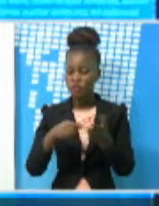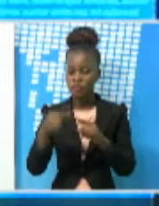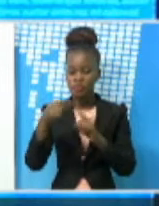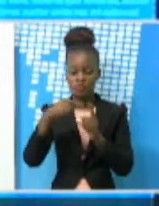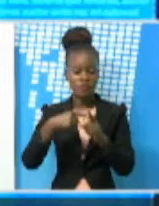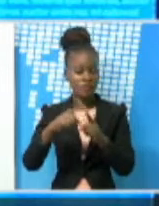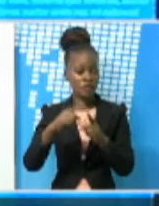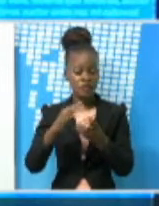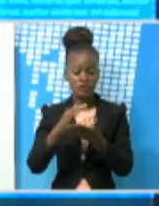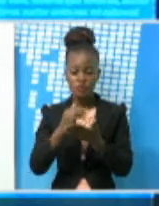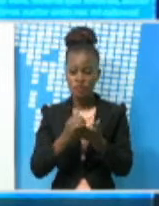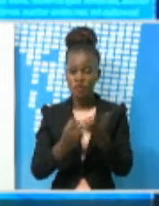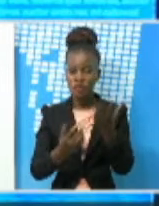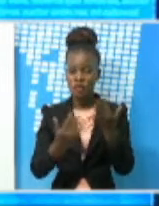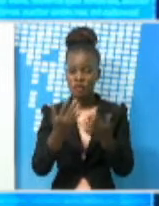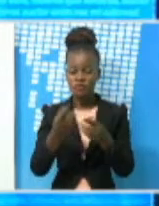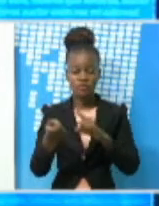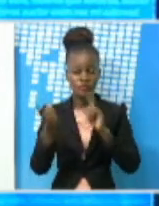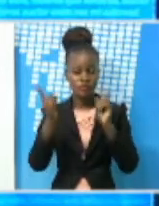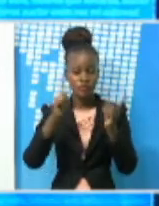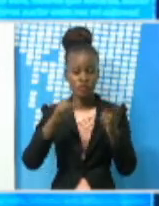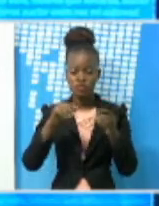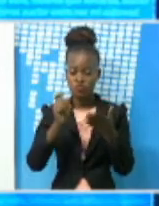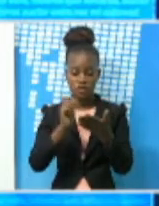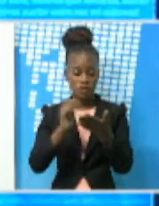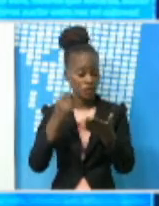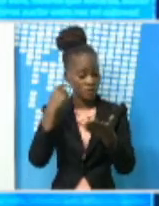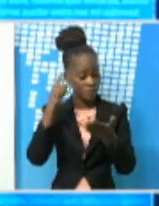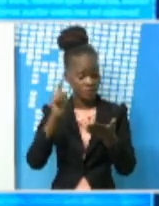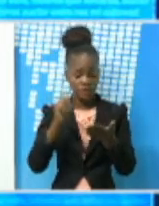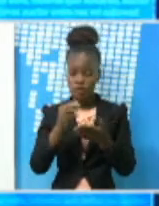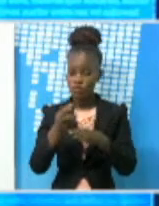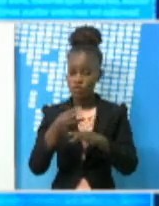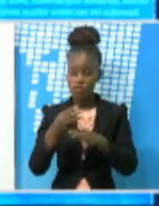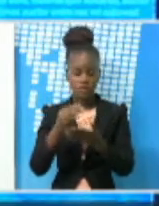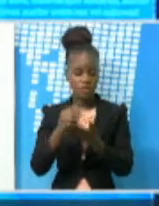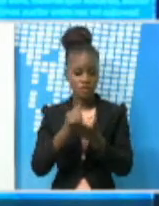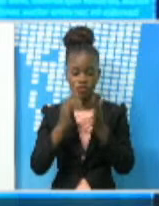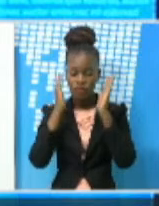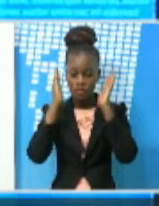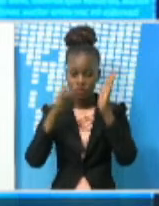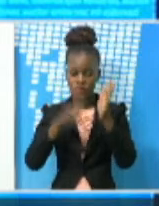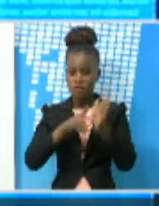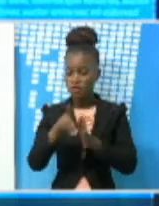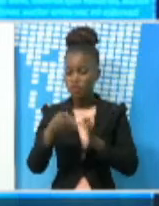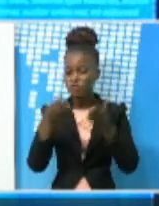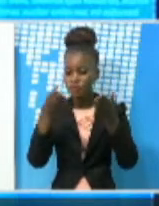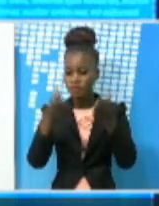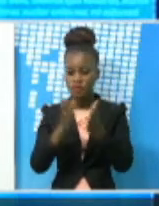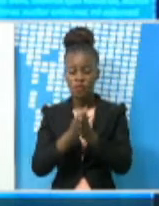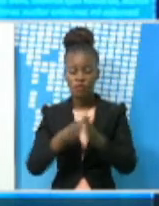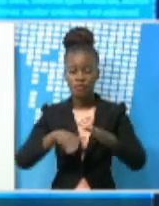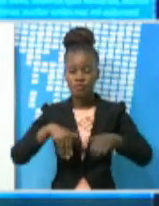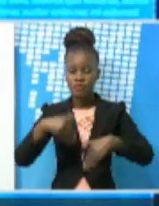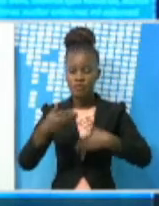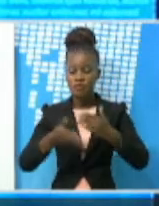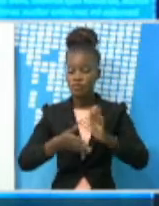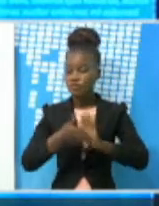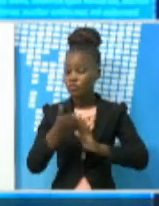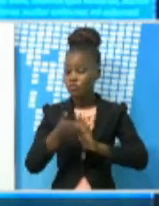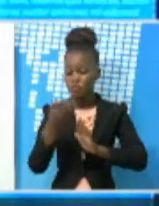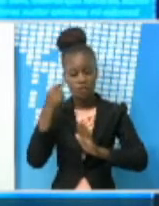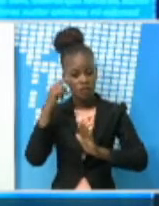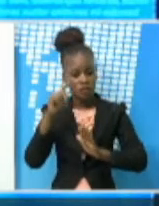green economy. Now, Ramadan Gobi, the permanent secretary for the Ministry of Finance, Planning and Economic Development, says that the launch is very strategic